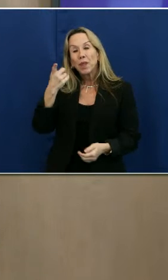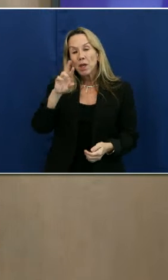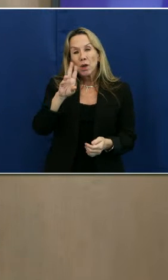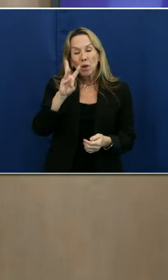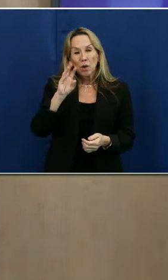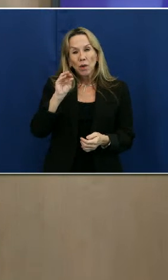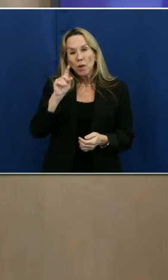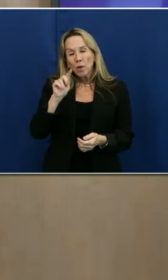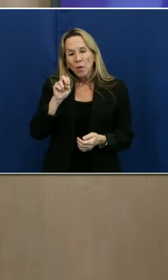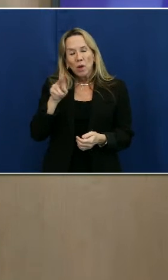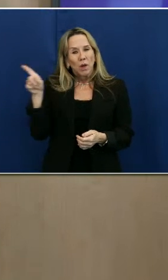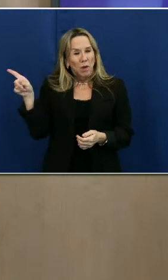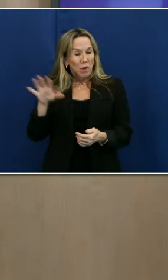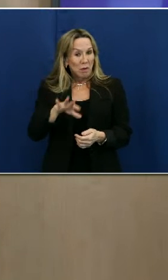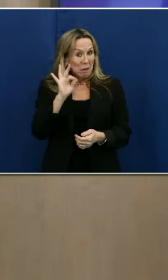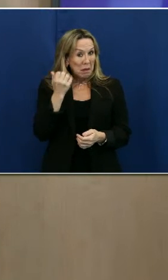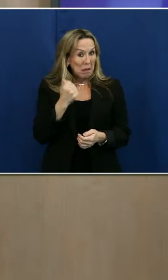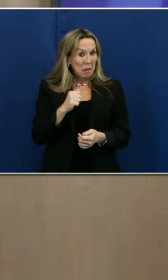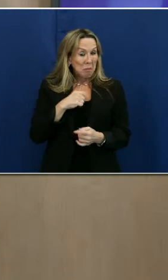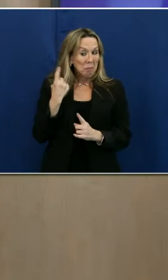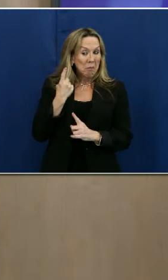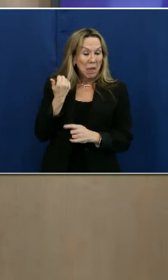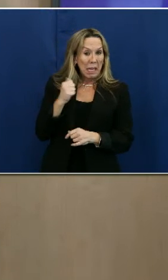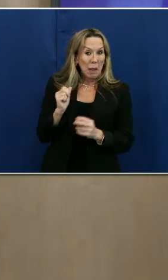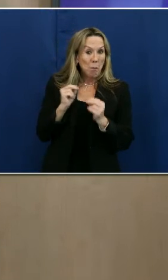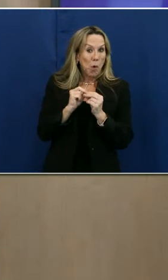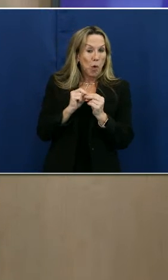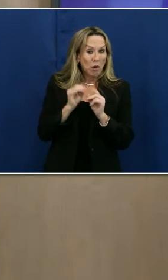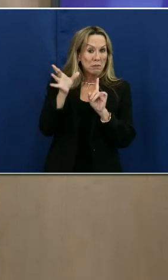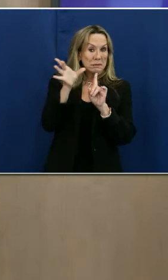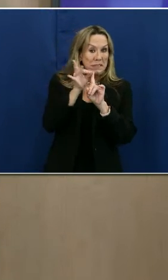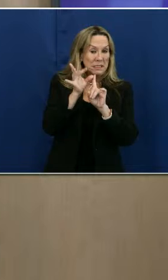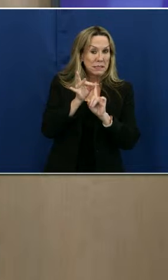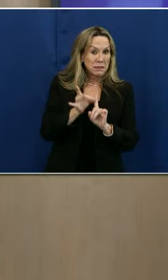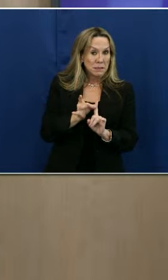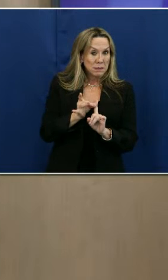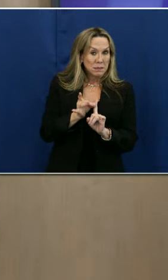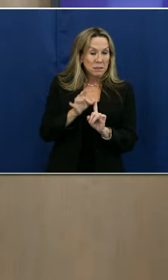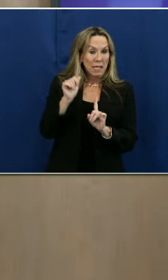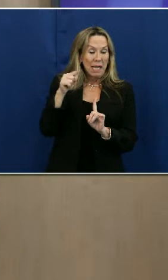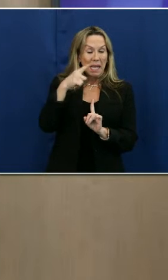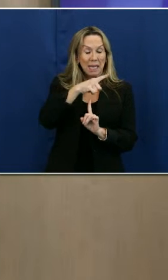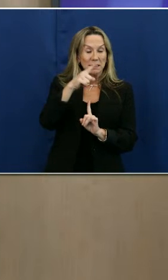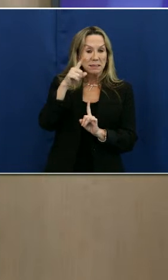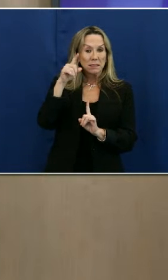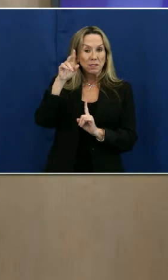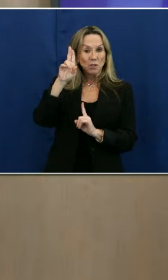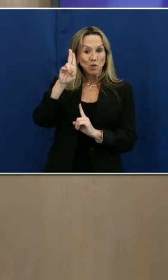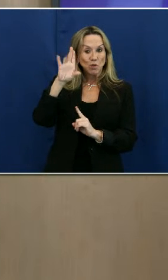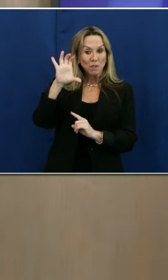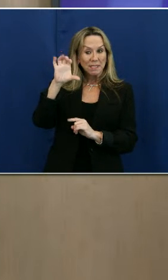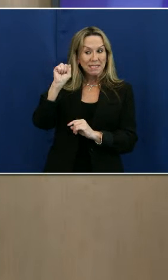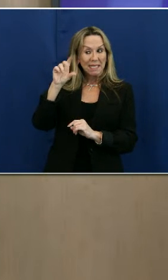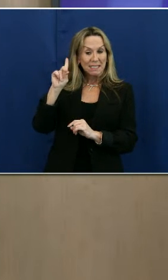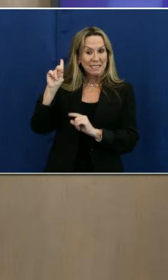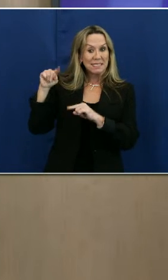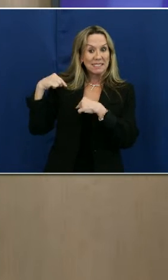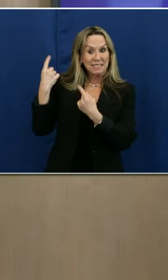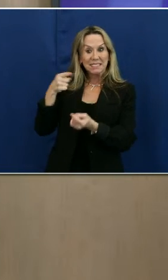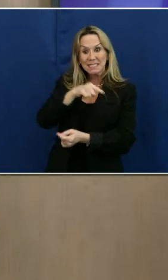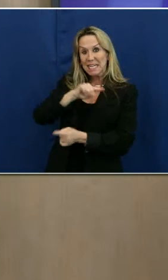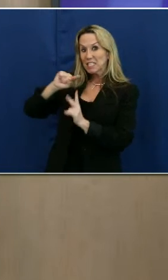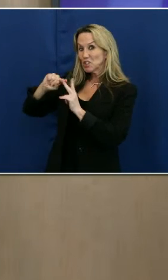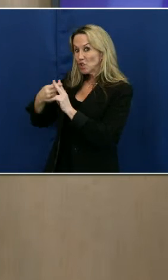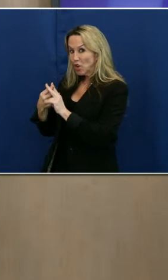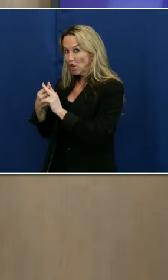Have you guys detected any more positive cases at UCSD since they started bringing students back to campus?